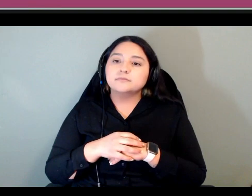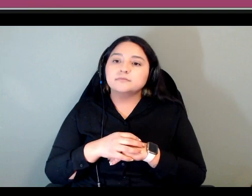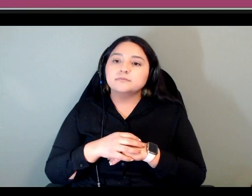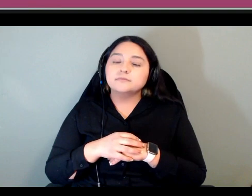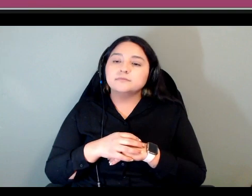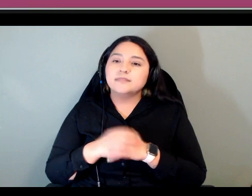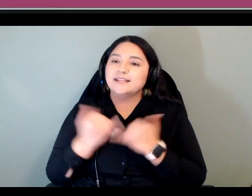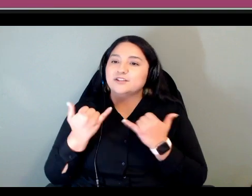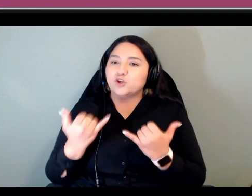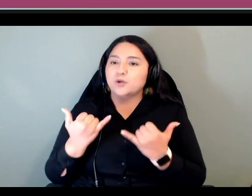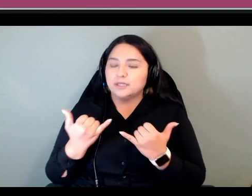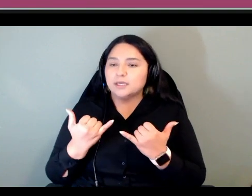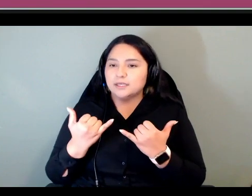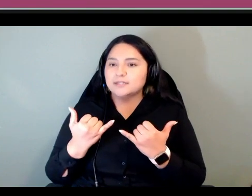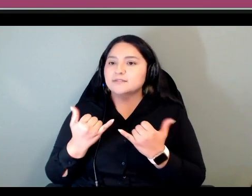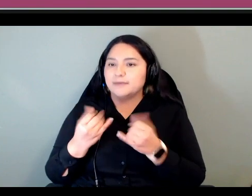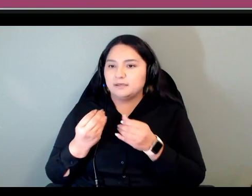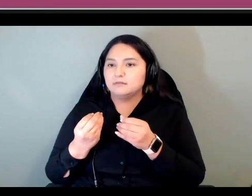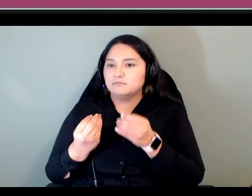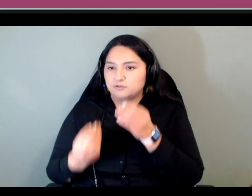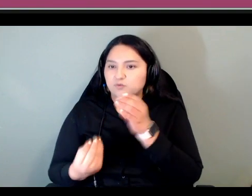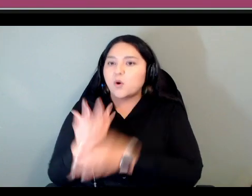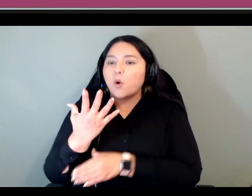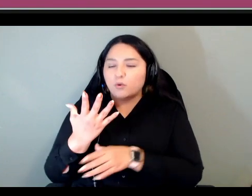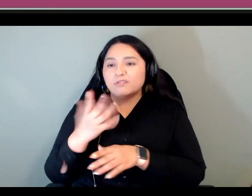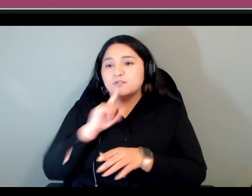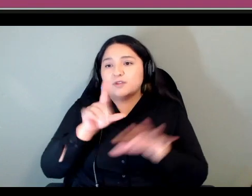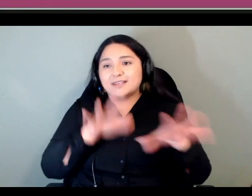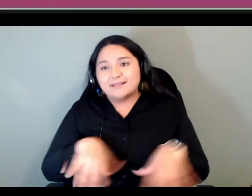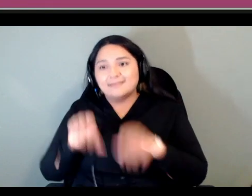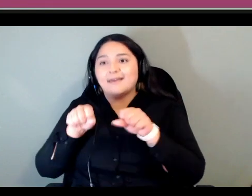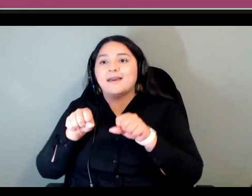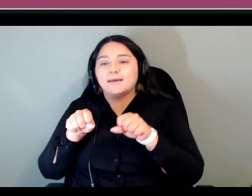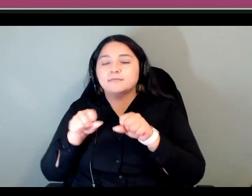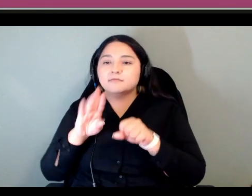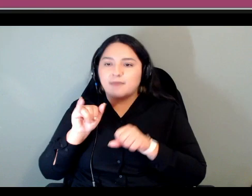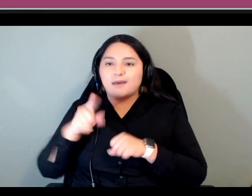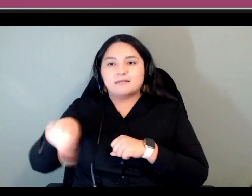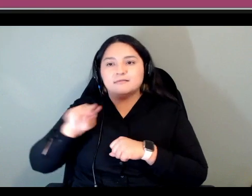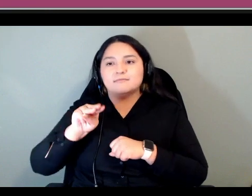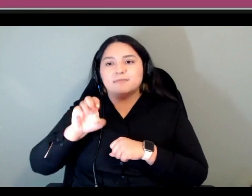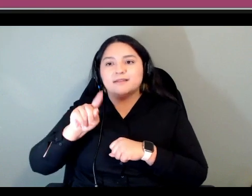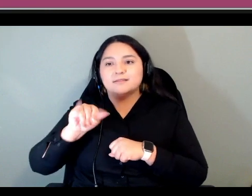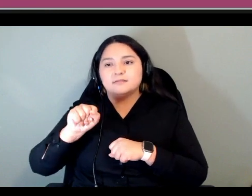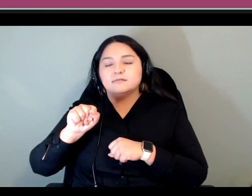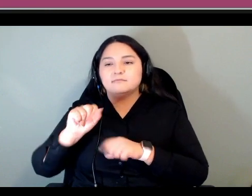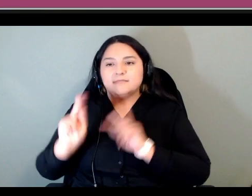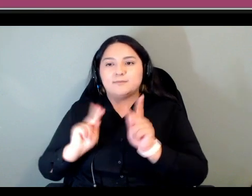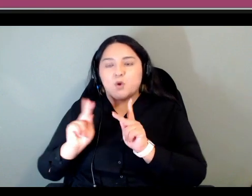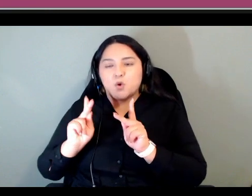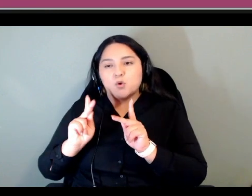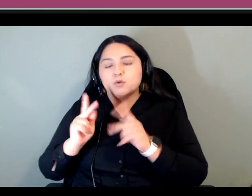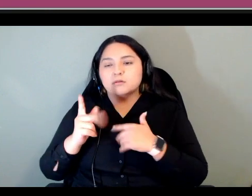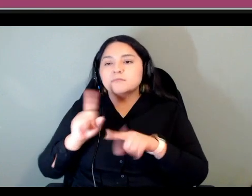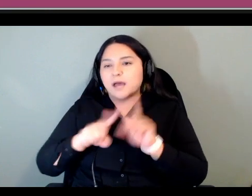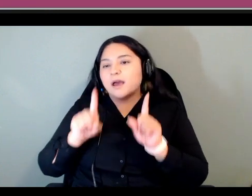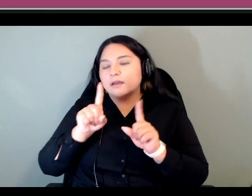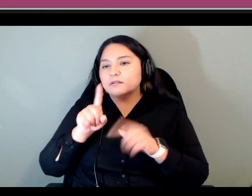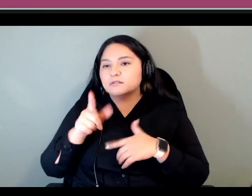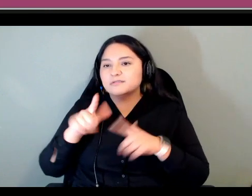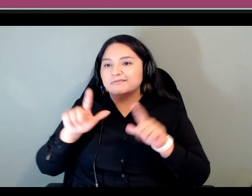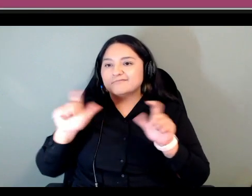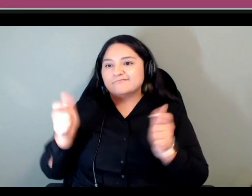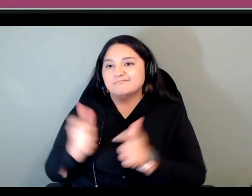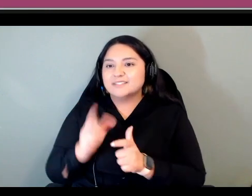actively revitalized and reclaimed by Métis people across the homelands, but it is endangered.